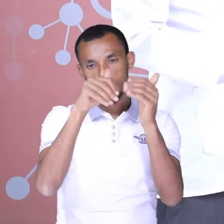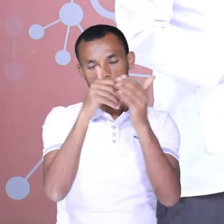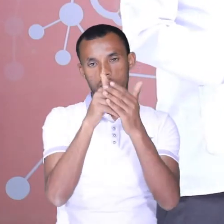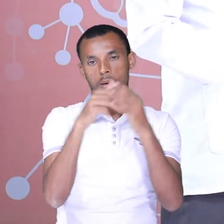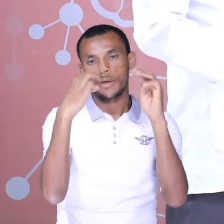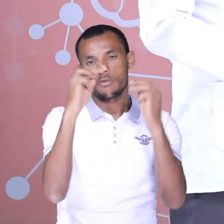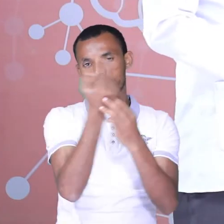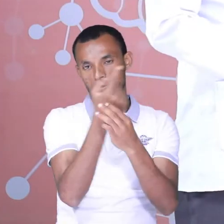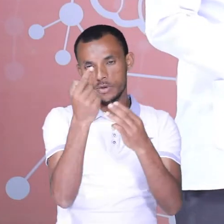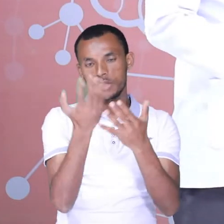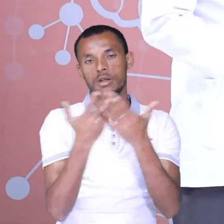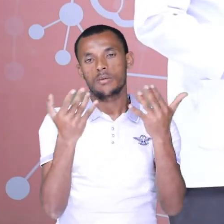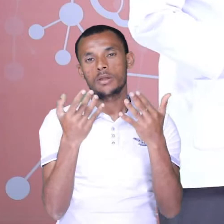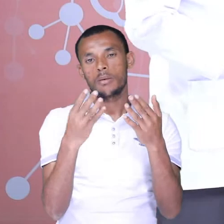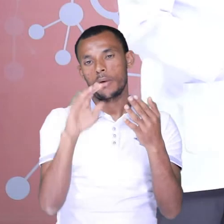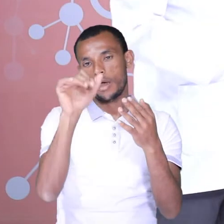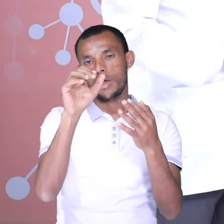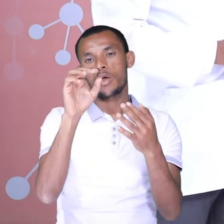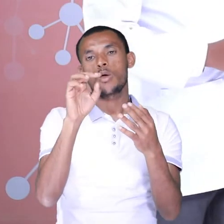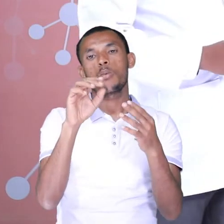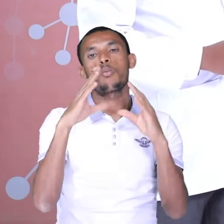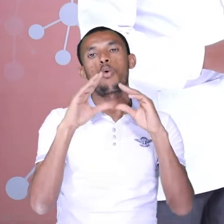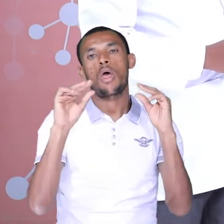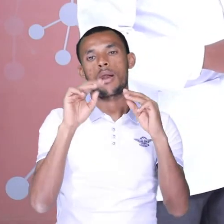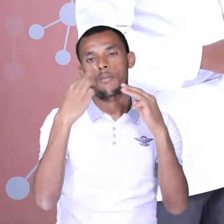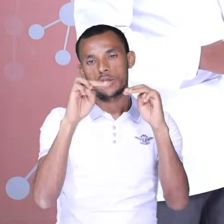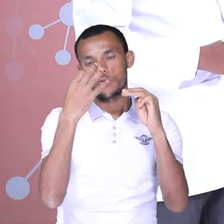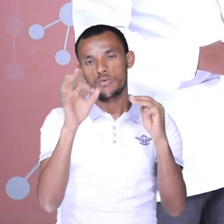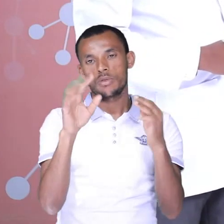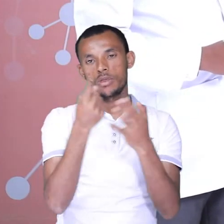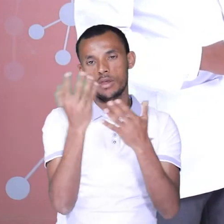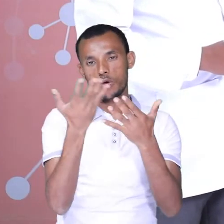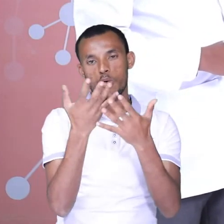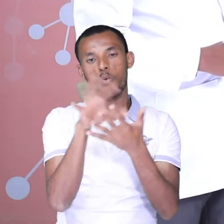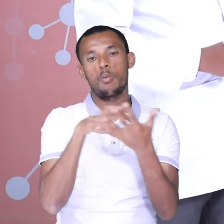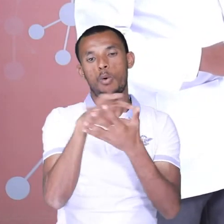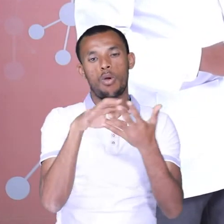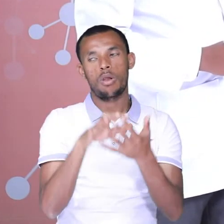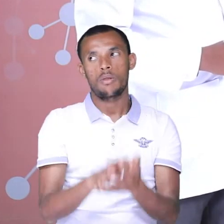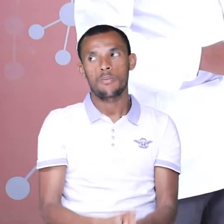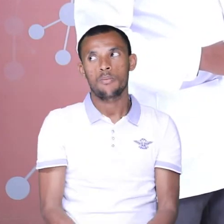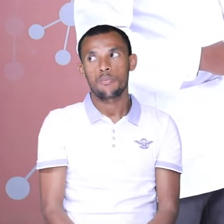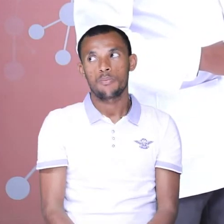by the molar mass of the compound. The molar mass of the compound.